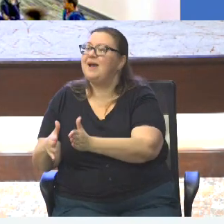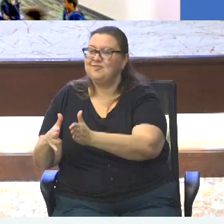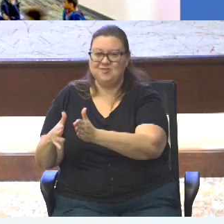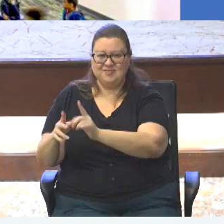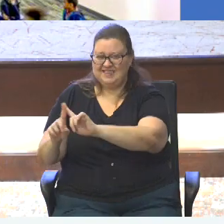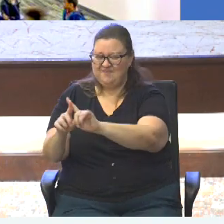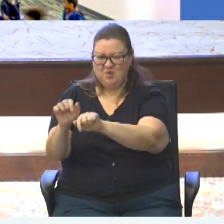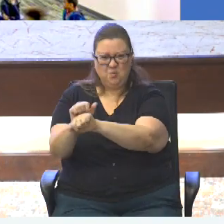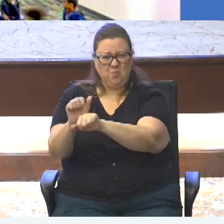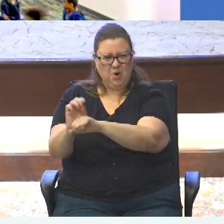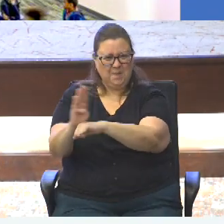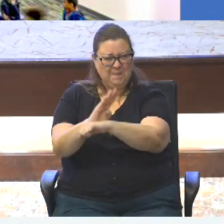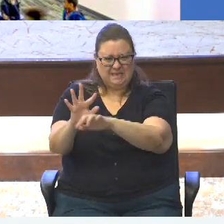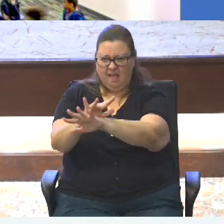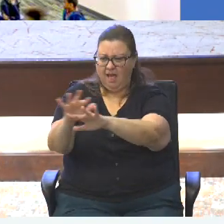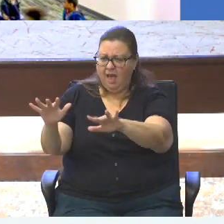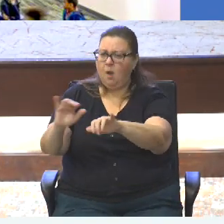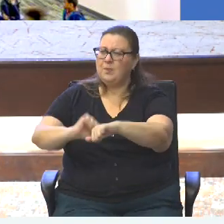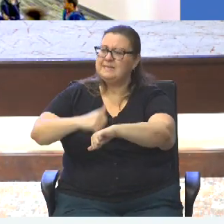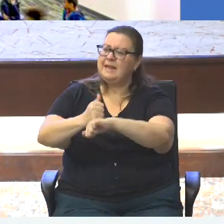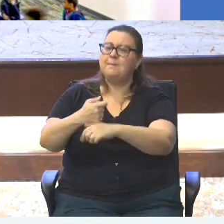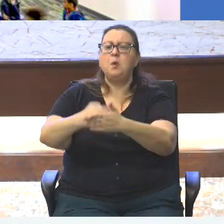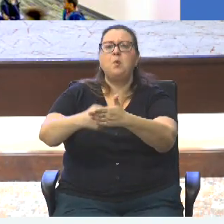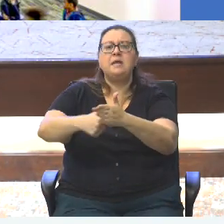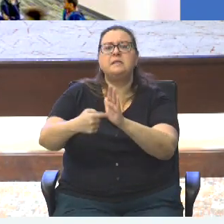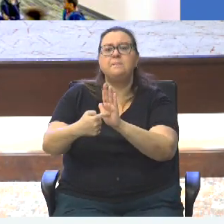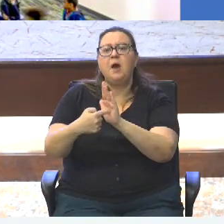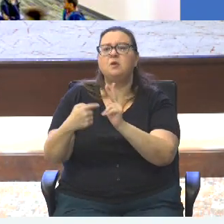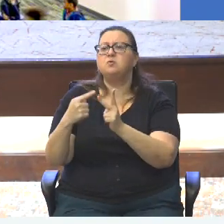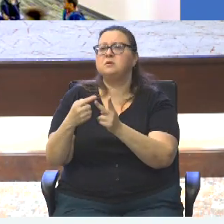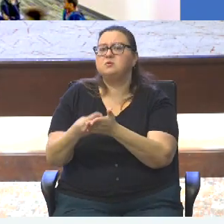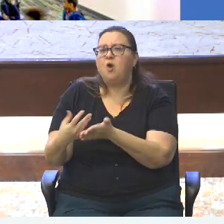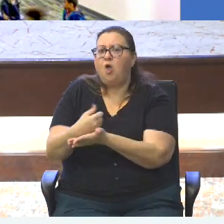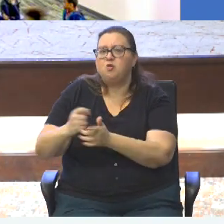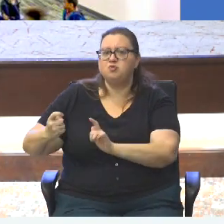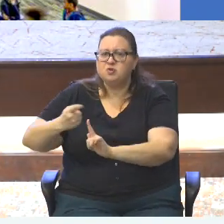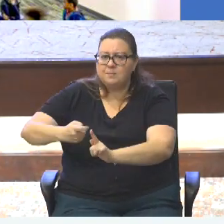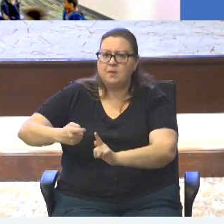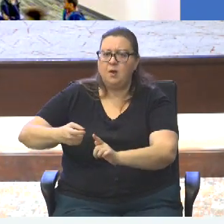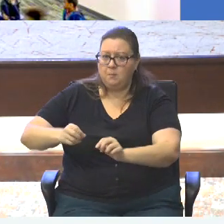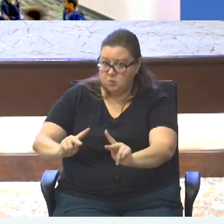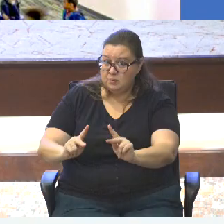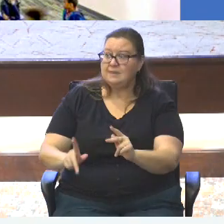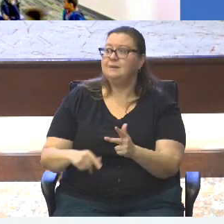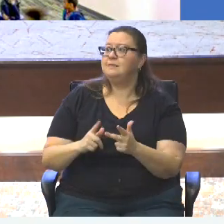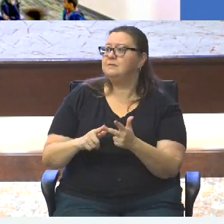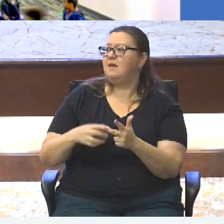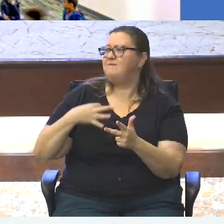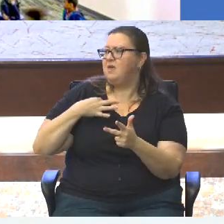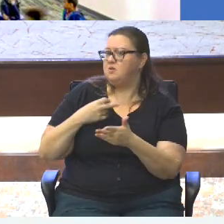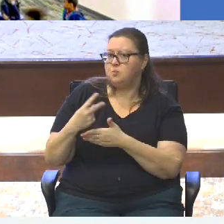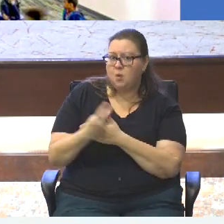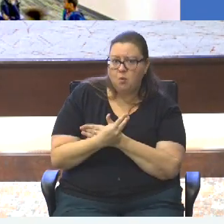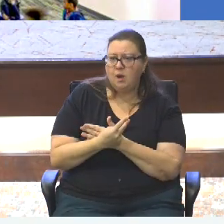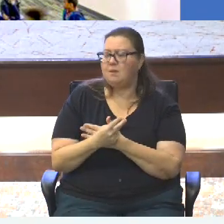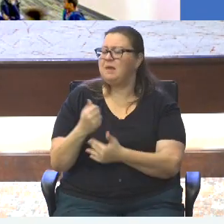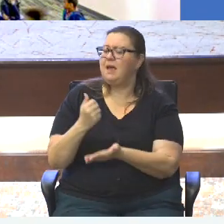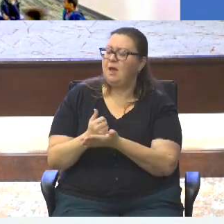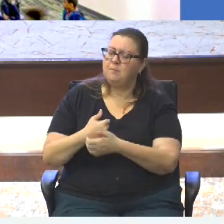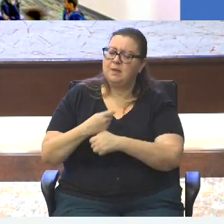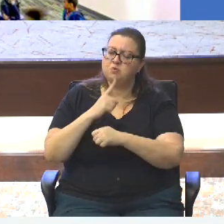pricing models, scholarship opportunities, in-kind contributions, and volunteer-led programs to ensure